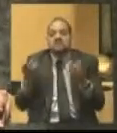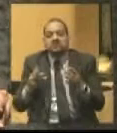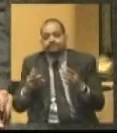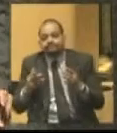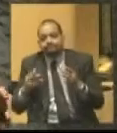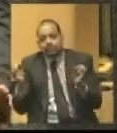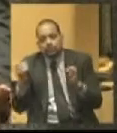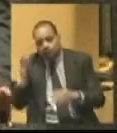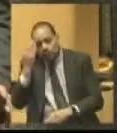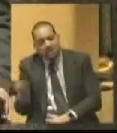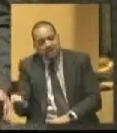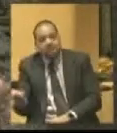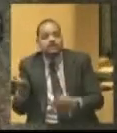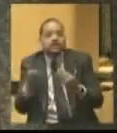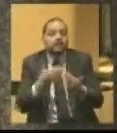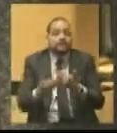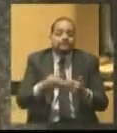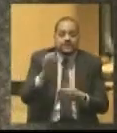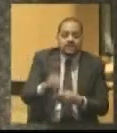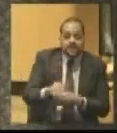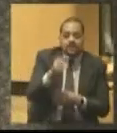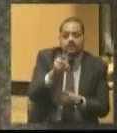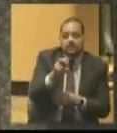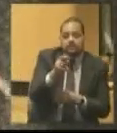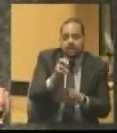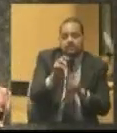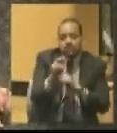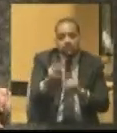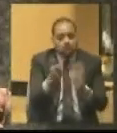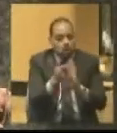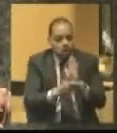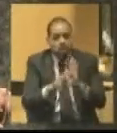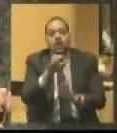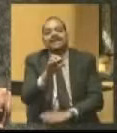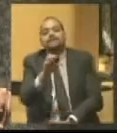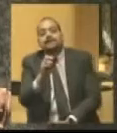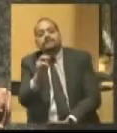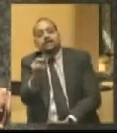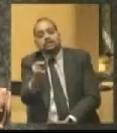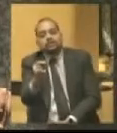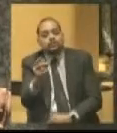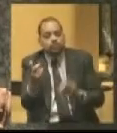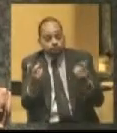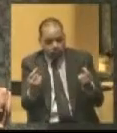on enticement. You might be able to guess, but I'd be surprised if any of you really know. What